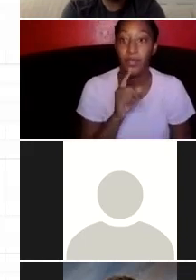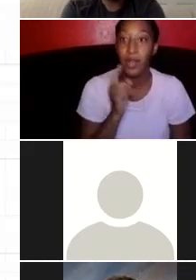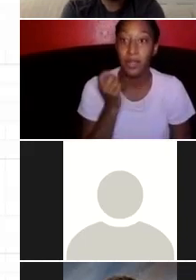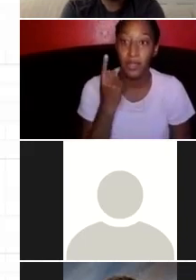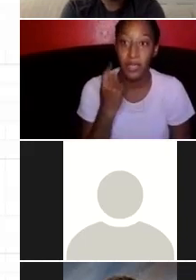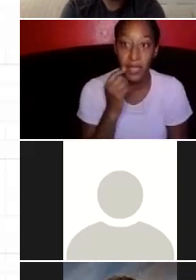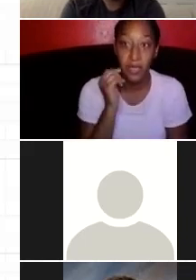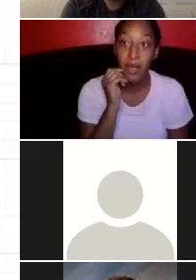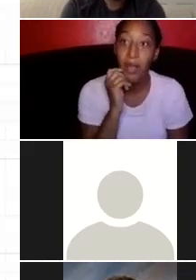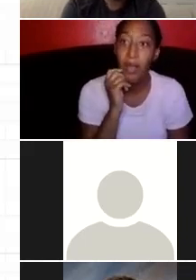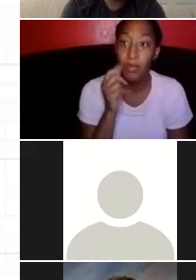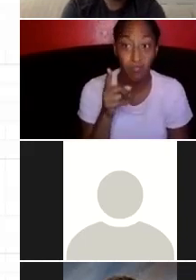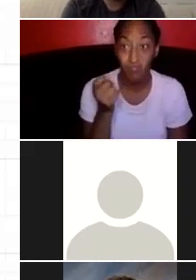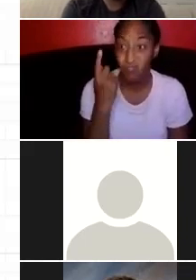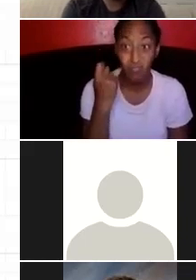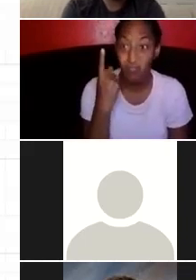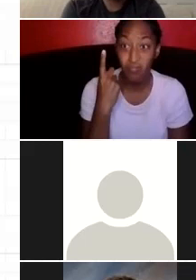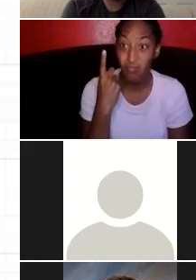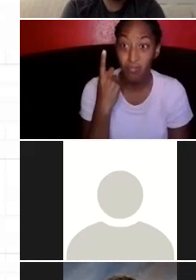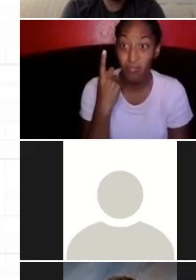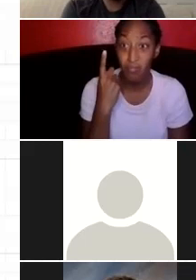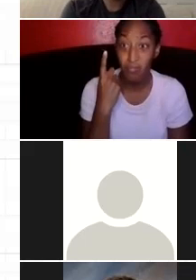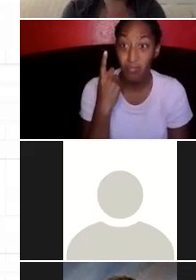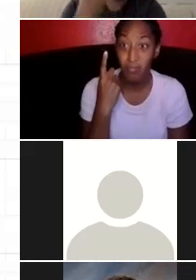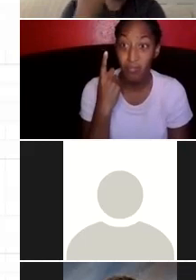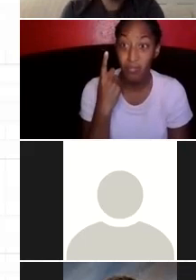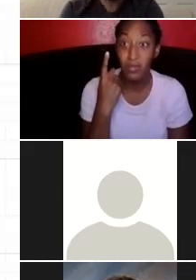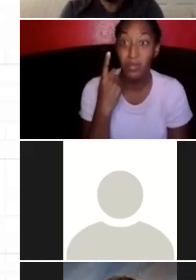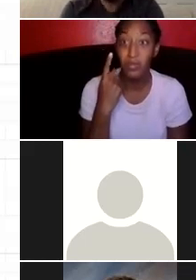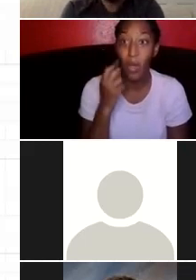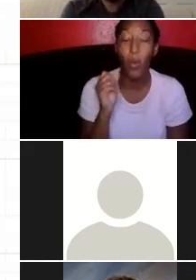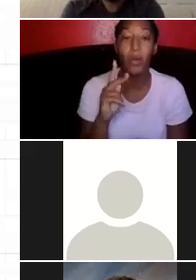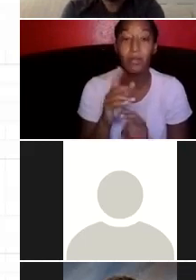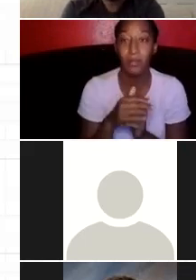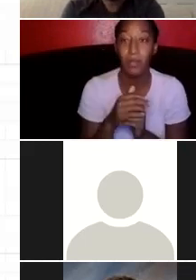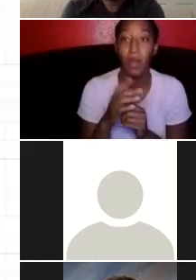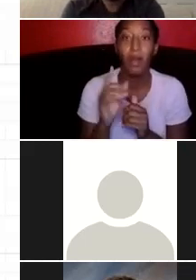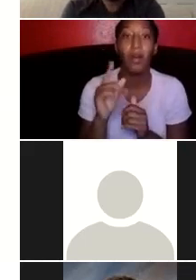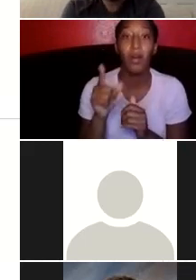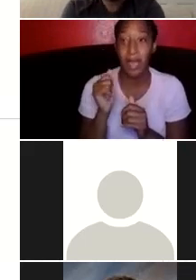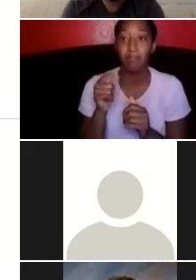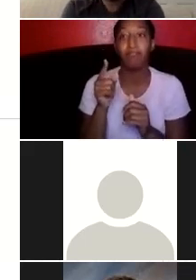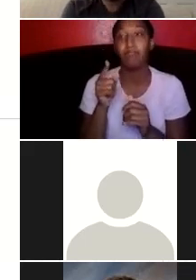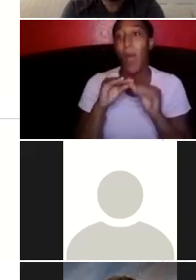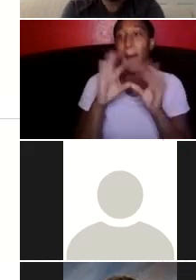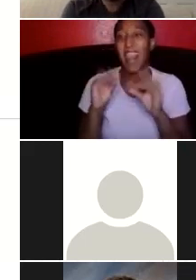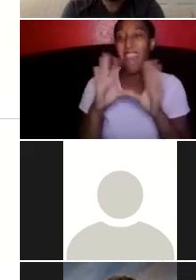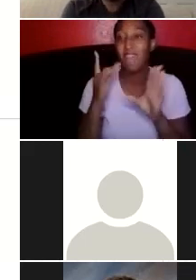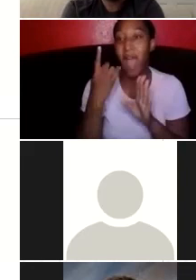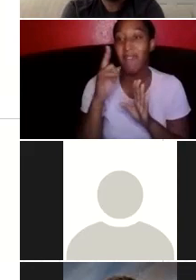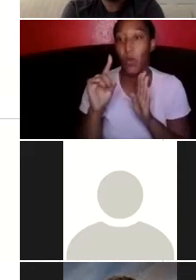Not sure I understand. Okay, let's look at an example that hopefully will clarify. Okay.